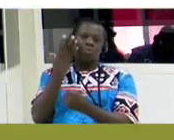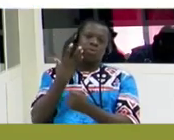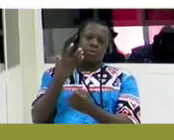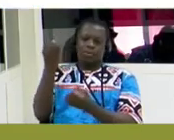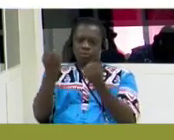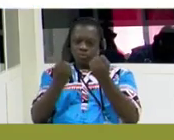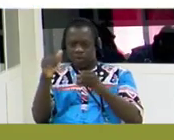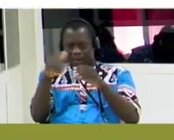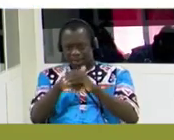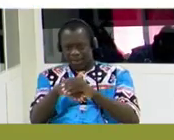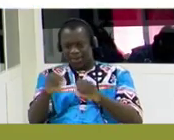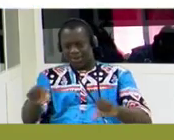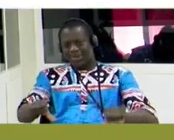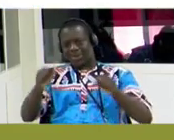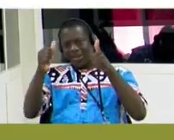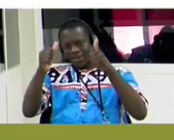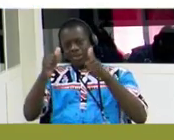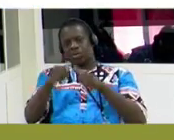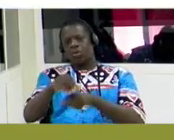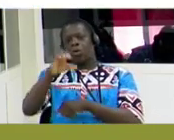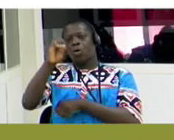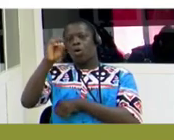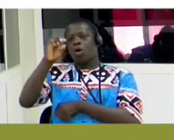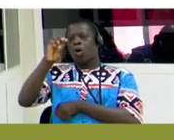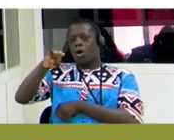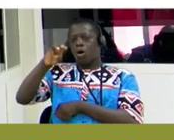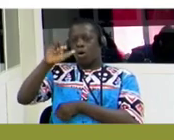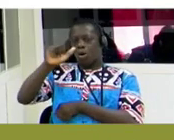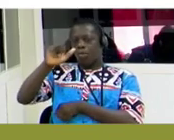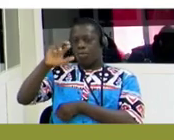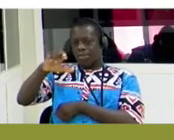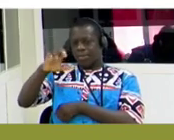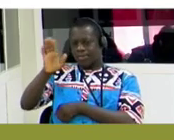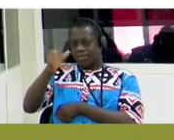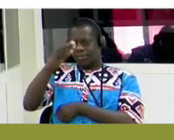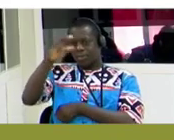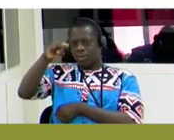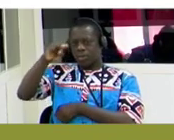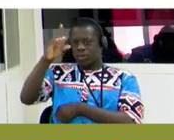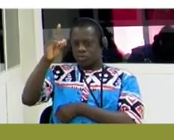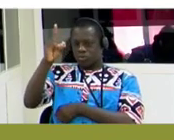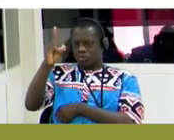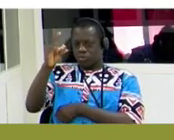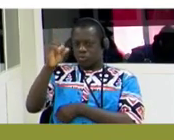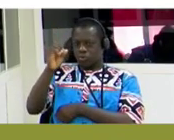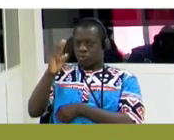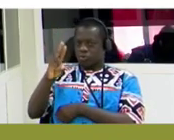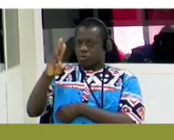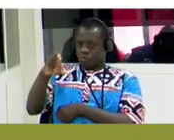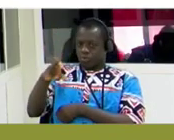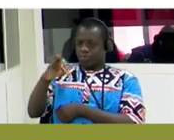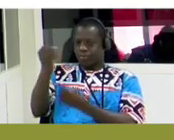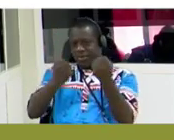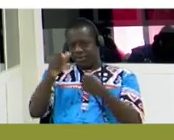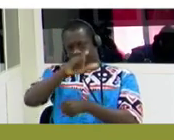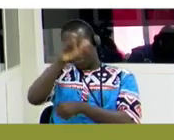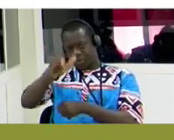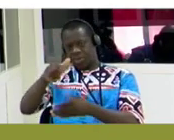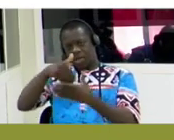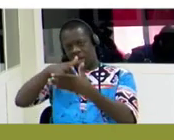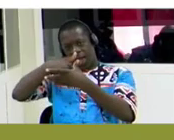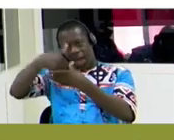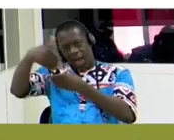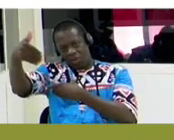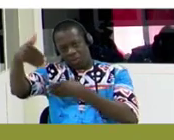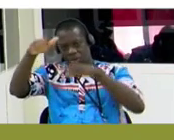started, Omar Ndur was the driver. We went out of the state house, then to the